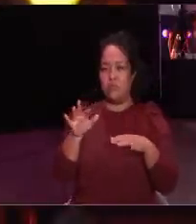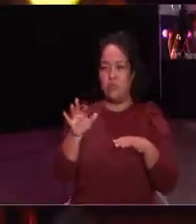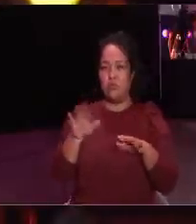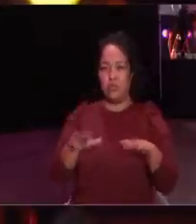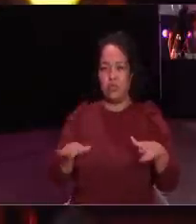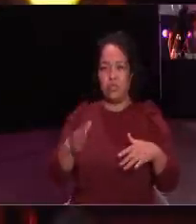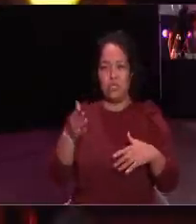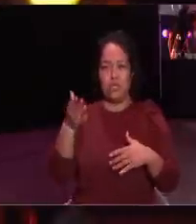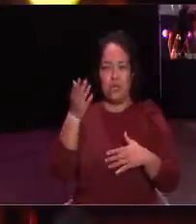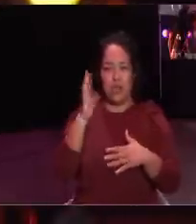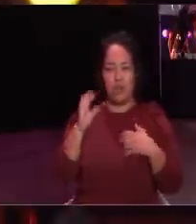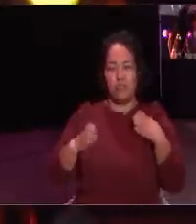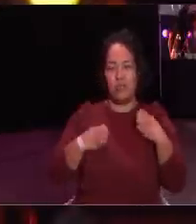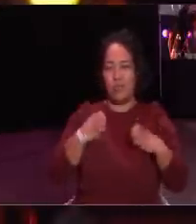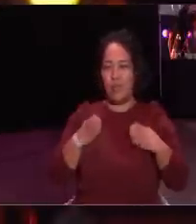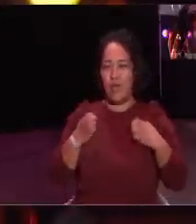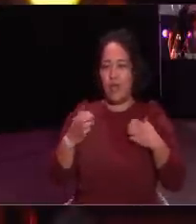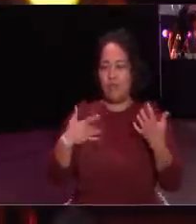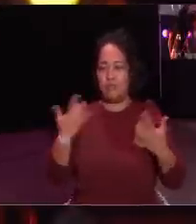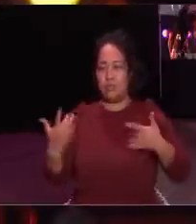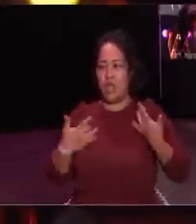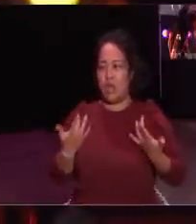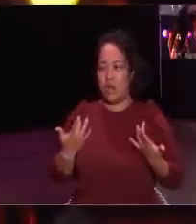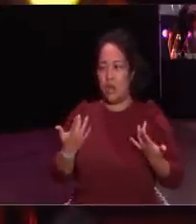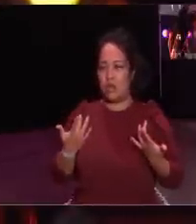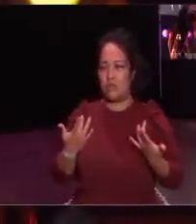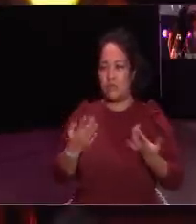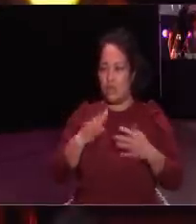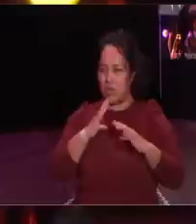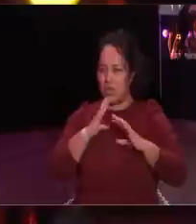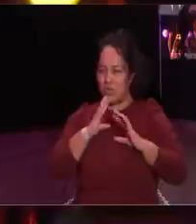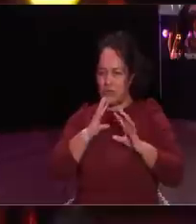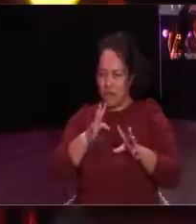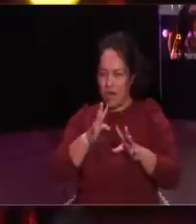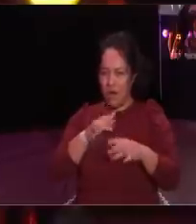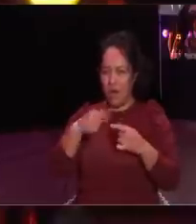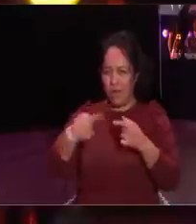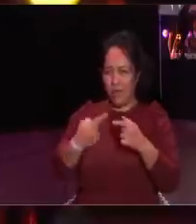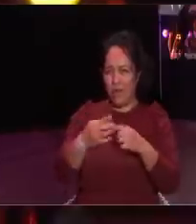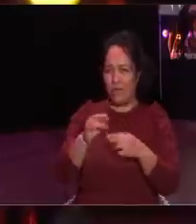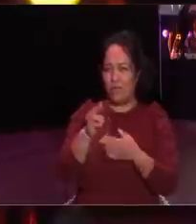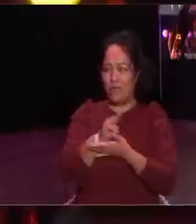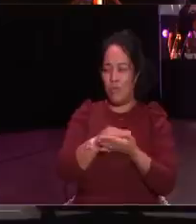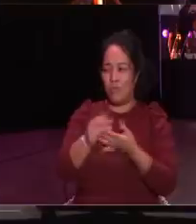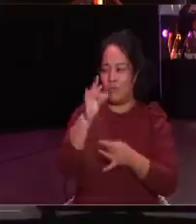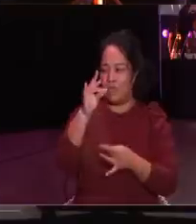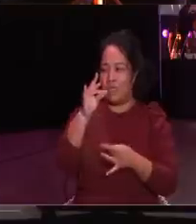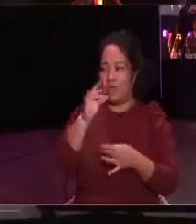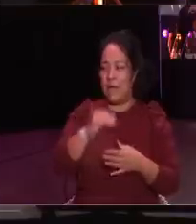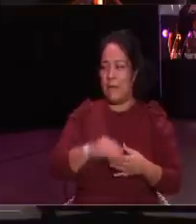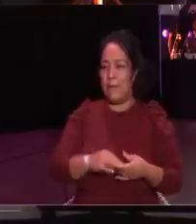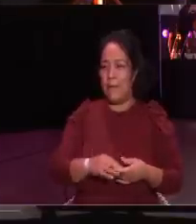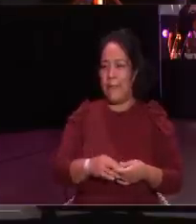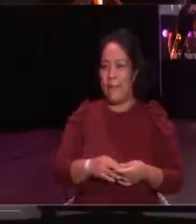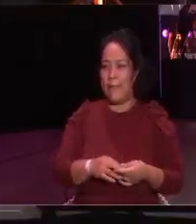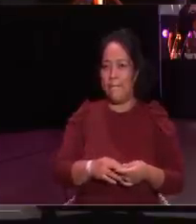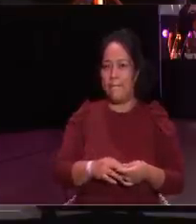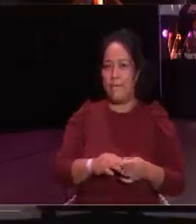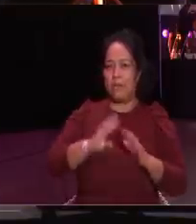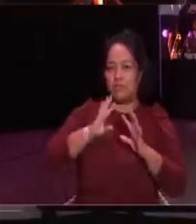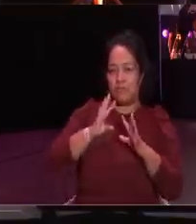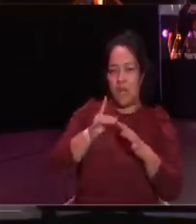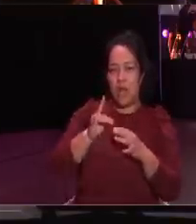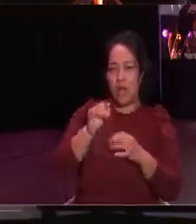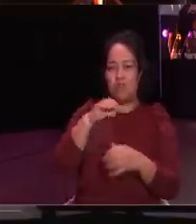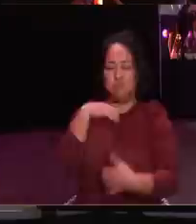del Espíritu Santo, or excited, speak to them of the Holy Spirit. Háblele del poder de Dios en la vida de una persona. Speak to them